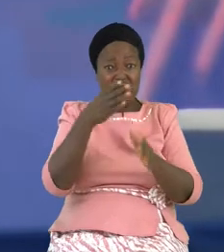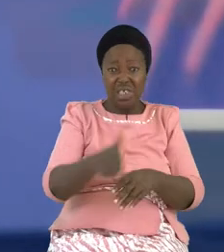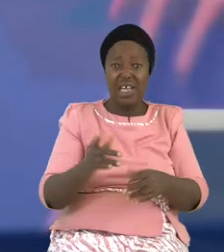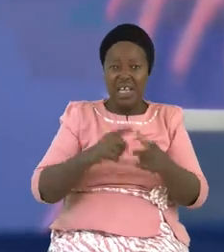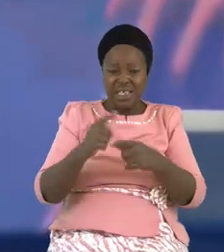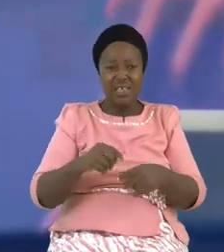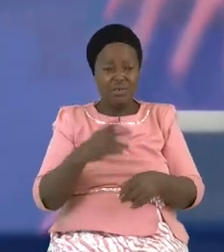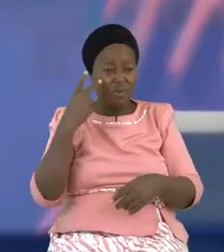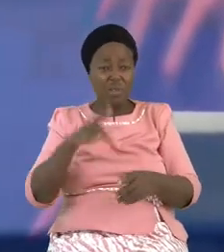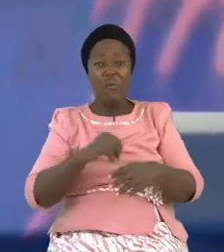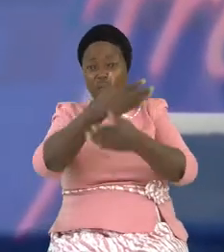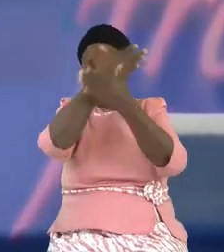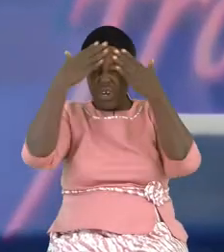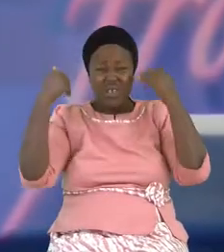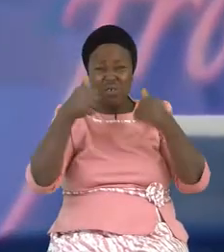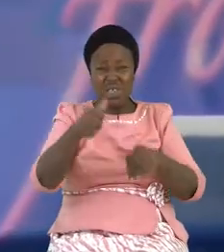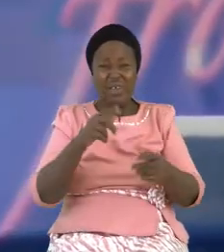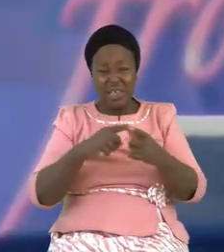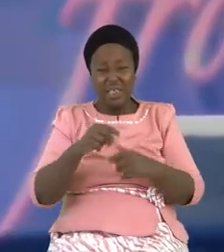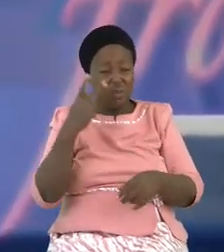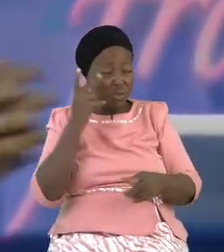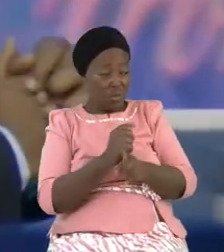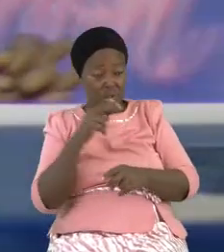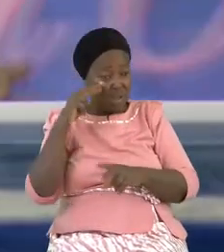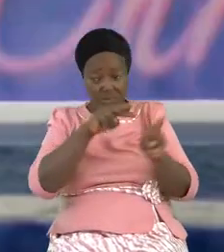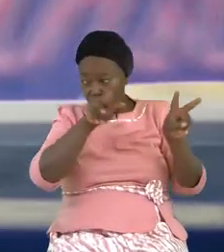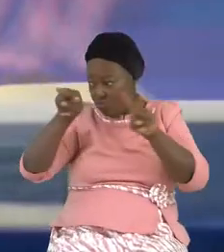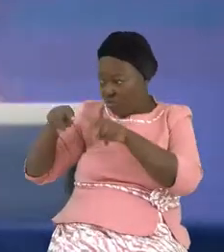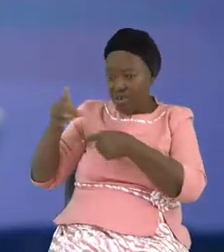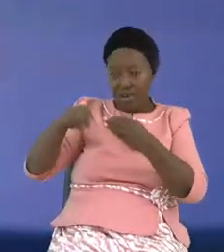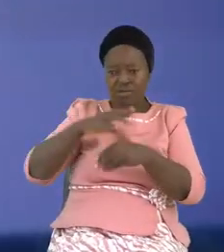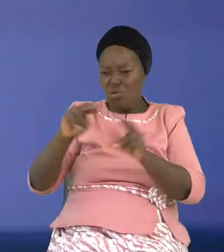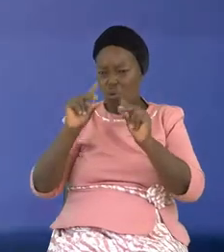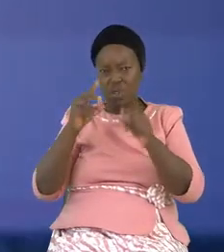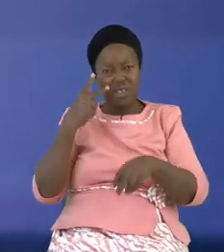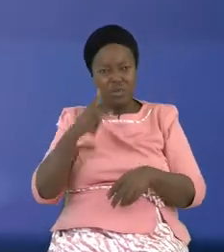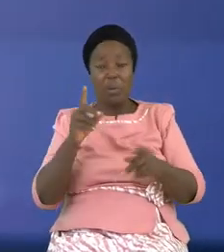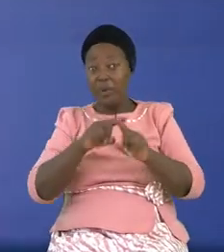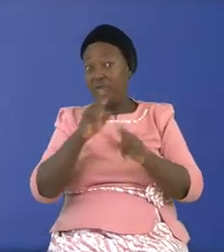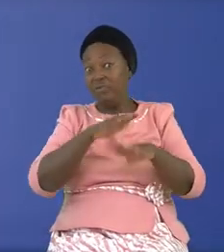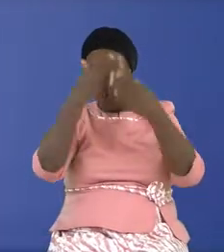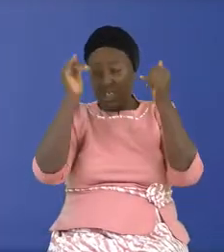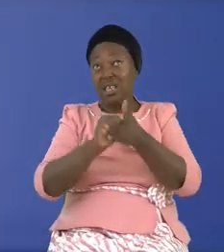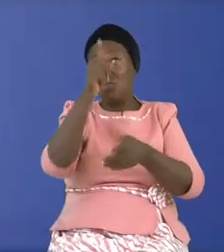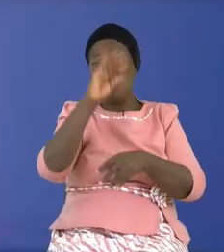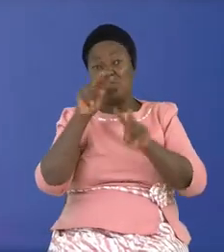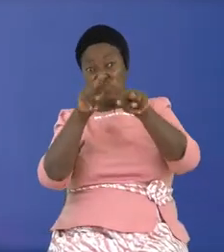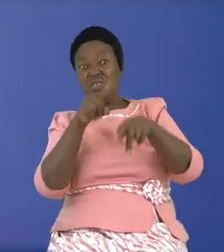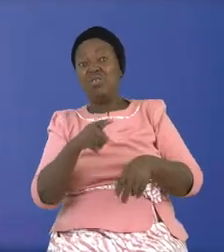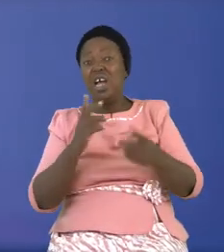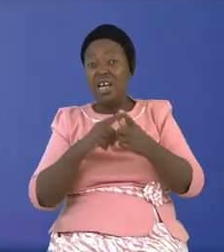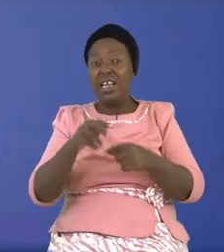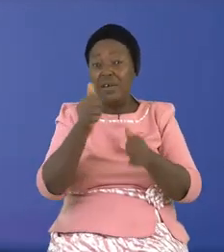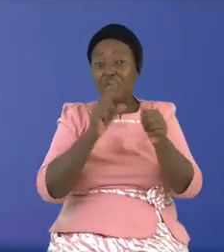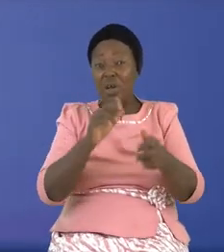inflames your heart. You look here and there, there's nobody watching. God is watching. You have forgotten God. Every word we